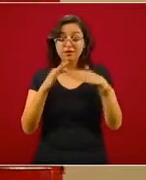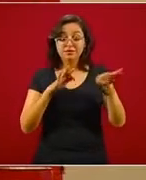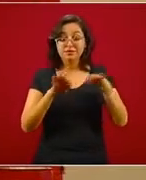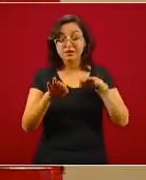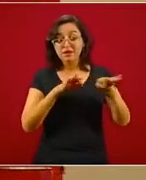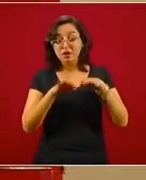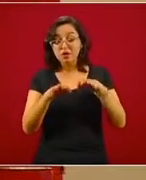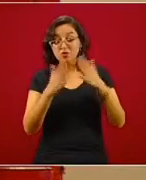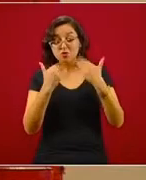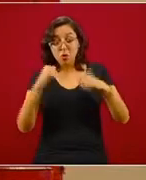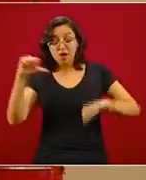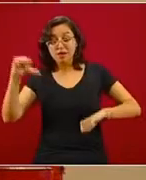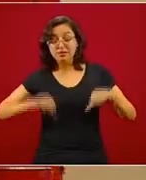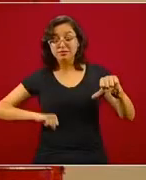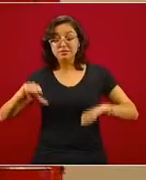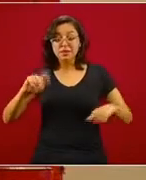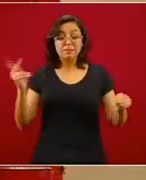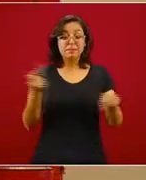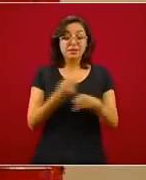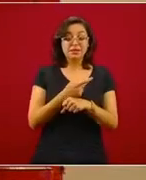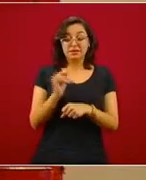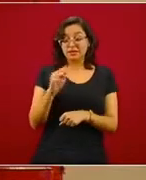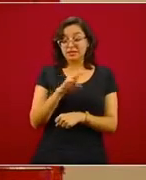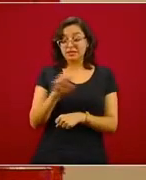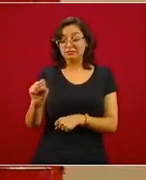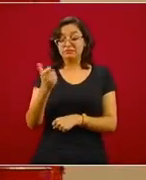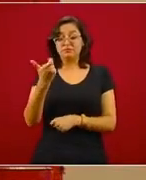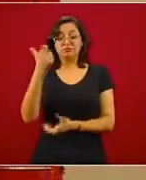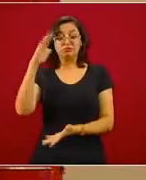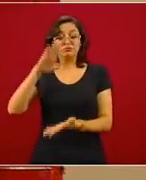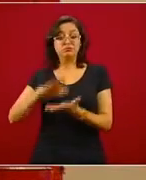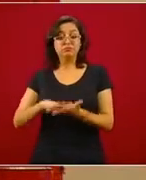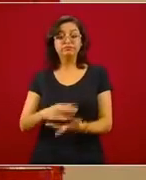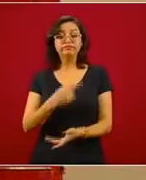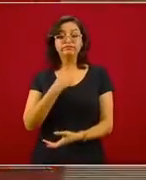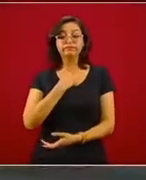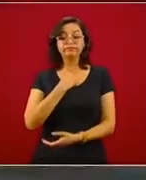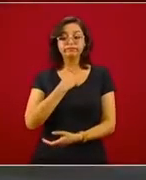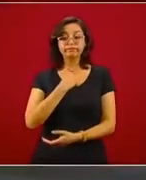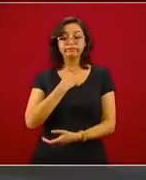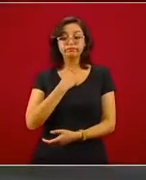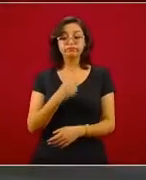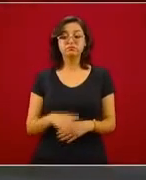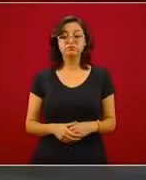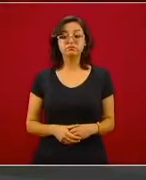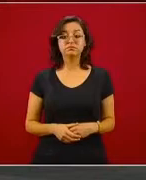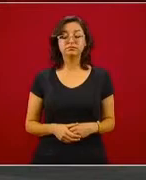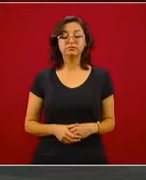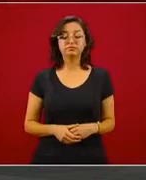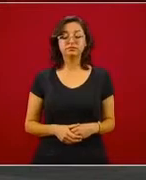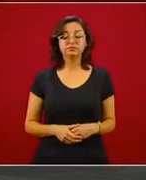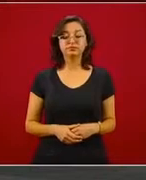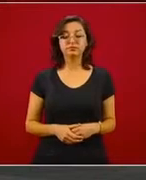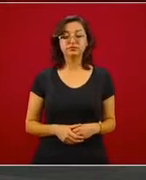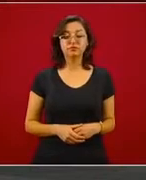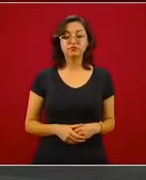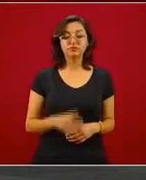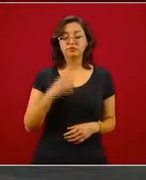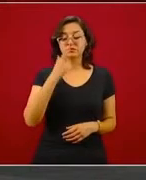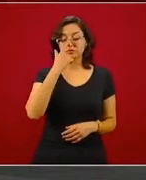there is no economic activity, then, well, our finances are damaged.